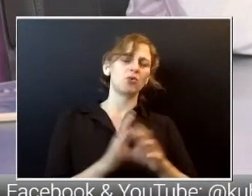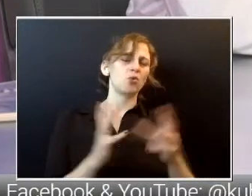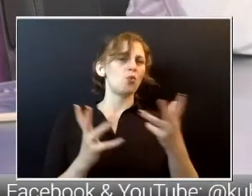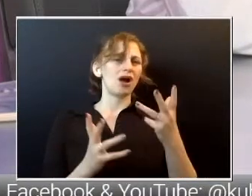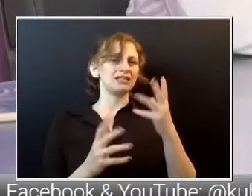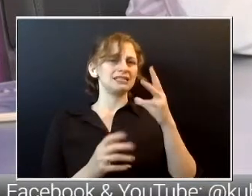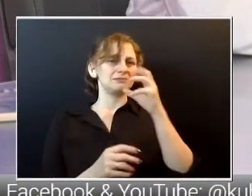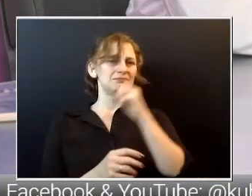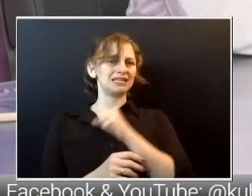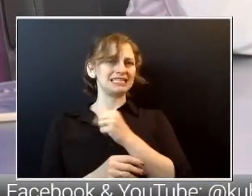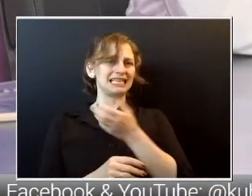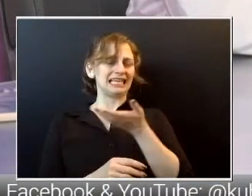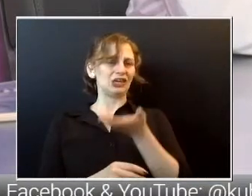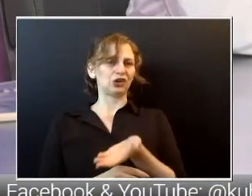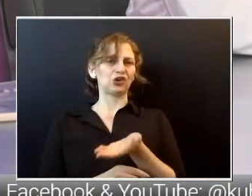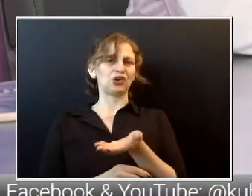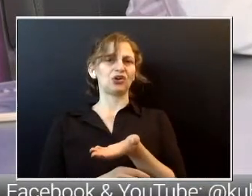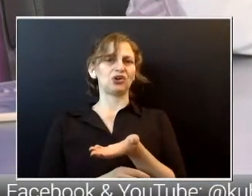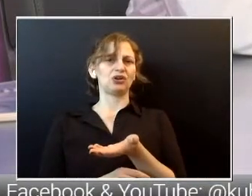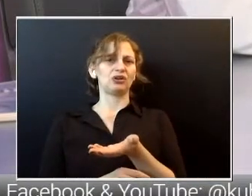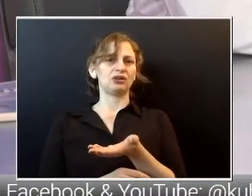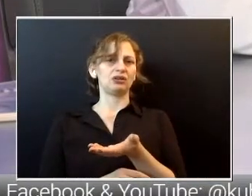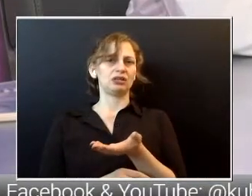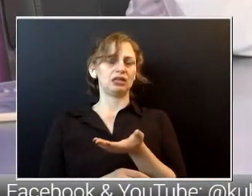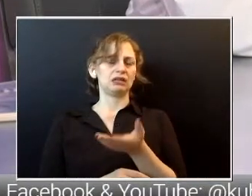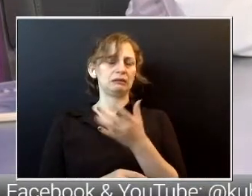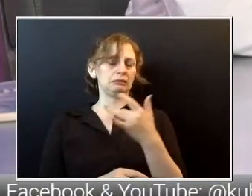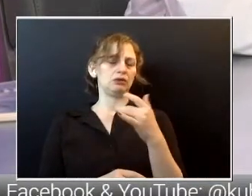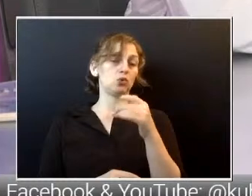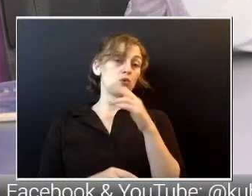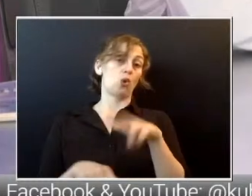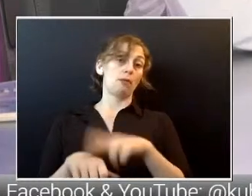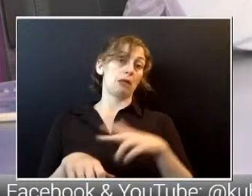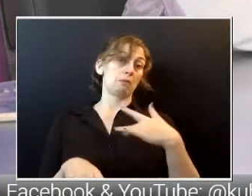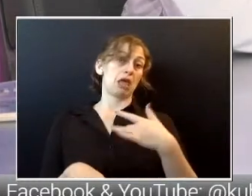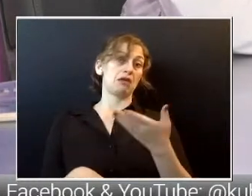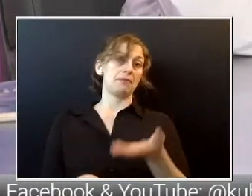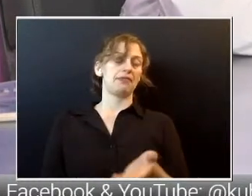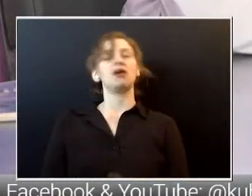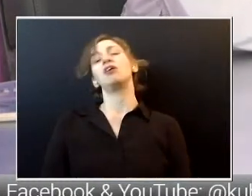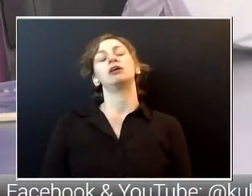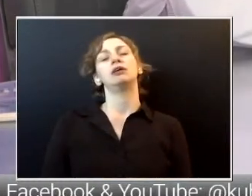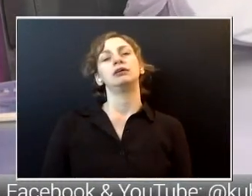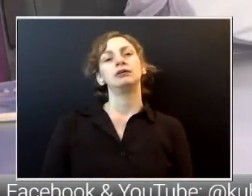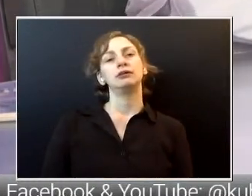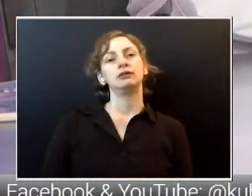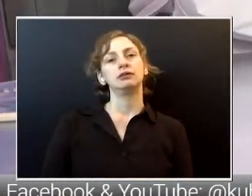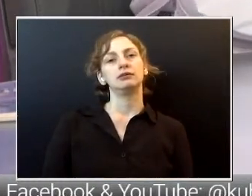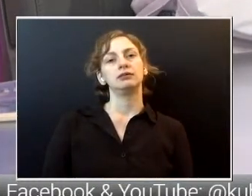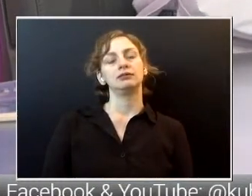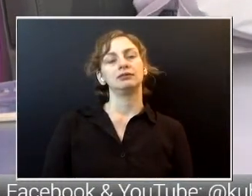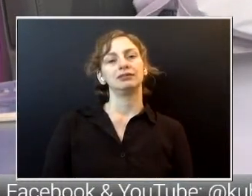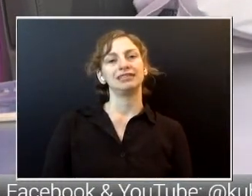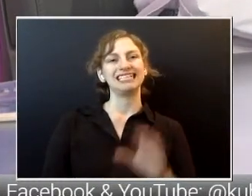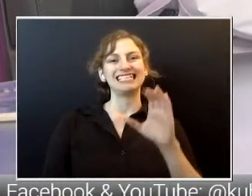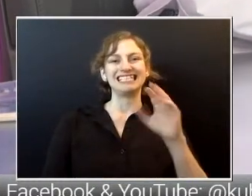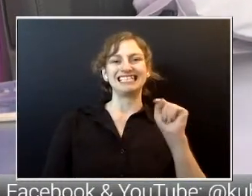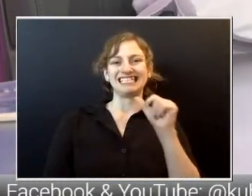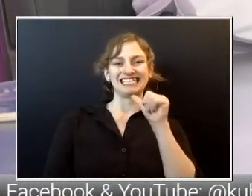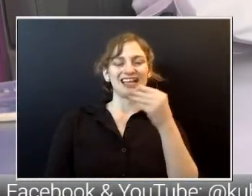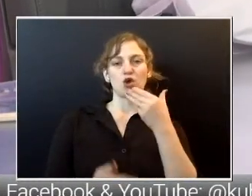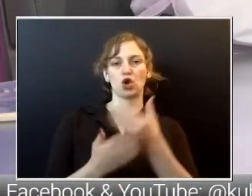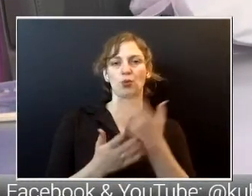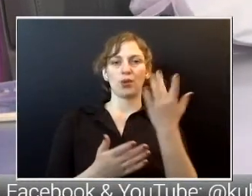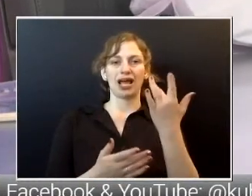that is normally you would wish you'd see a different kind of image? So this CAT scan is not very good because the contrast is showing up in